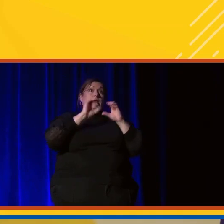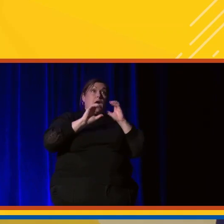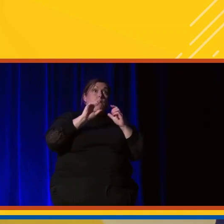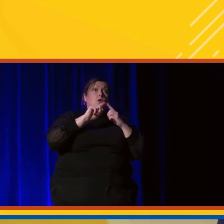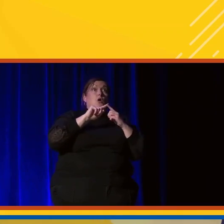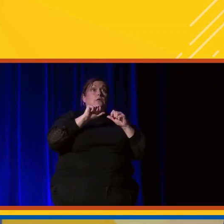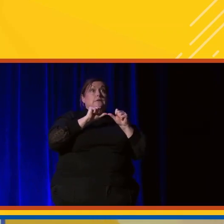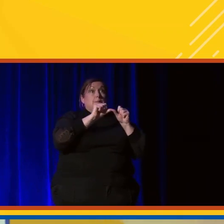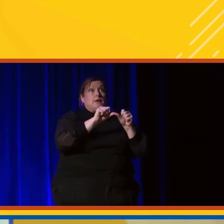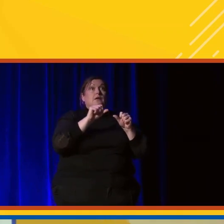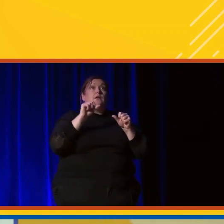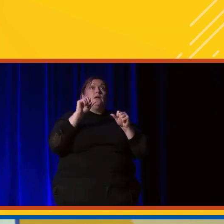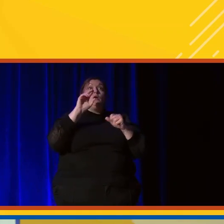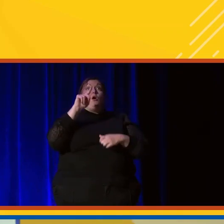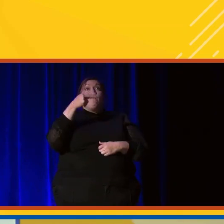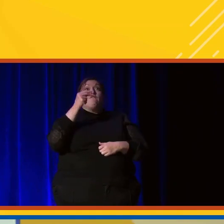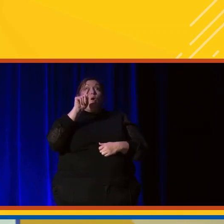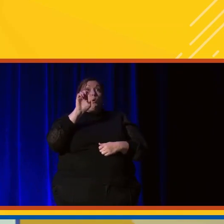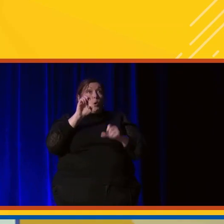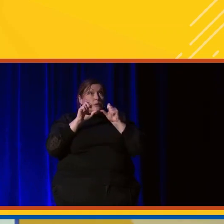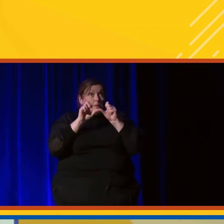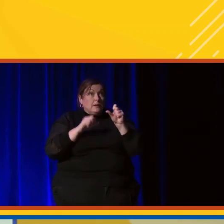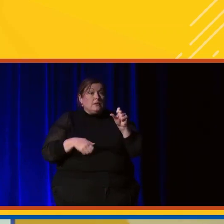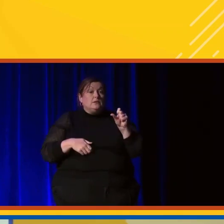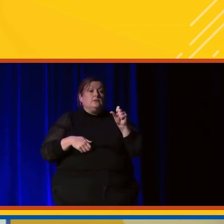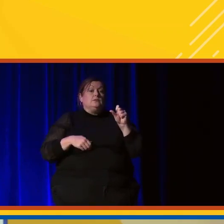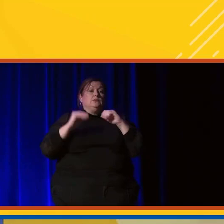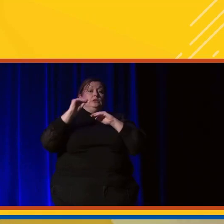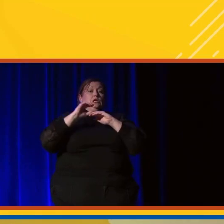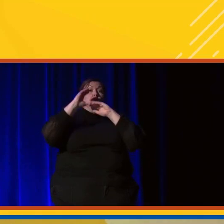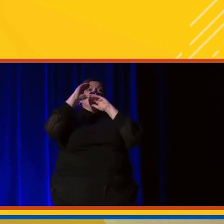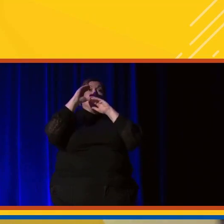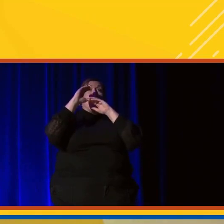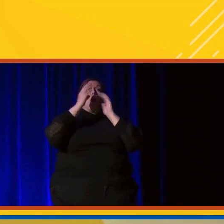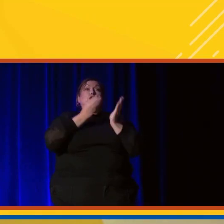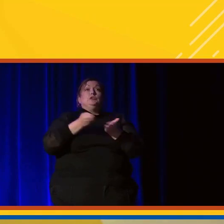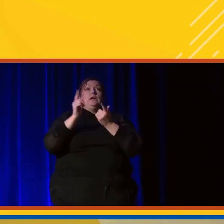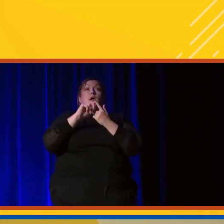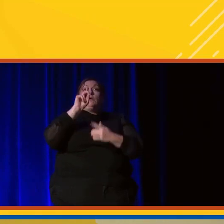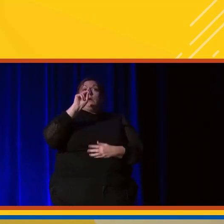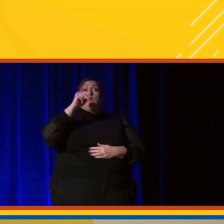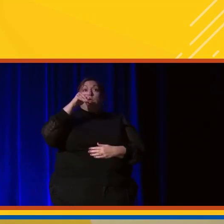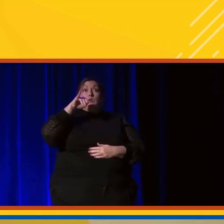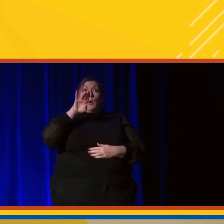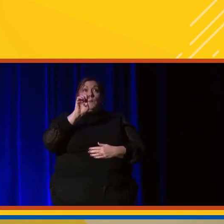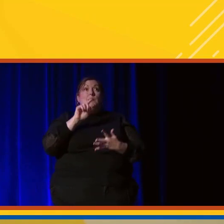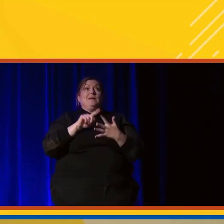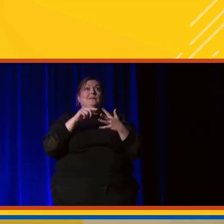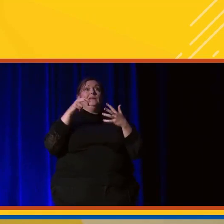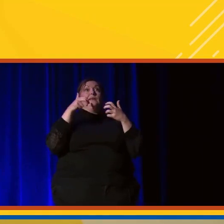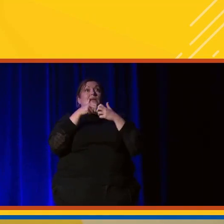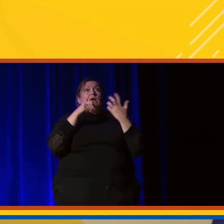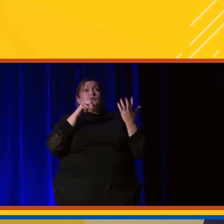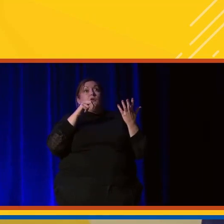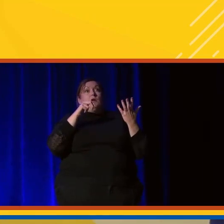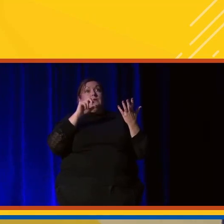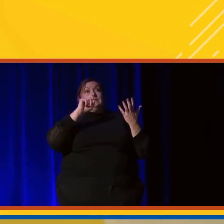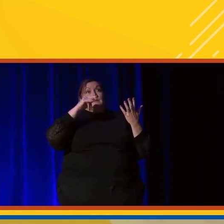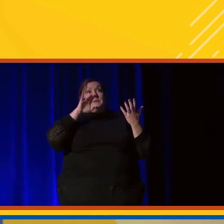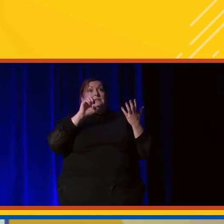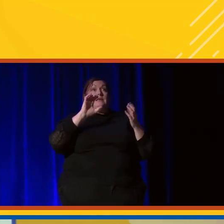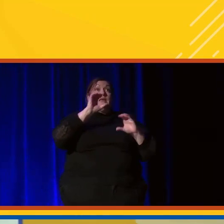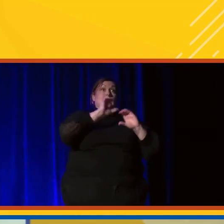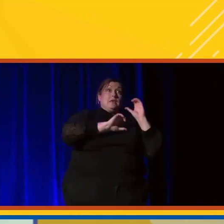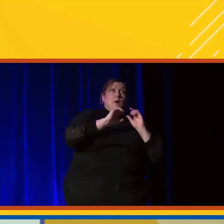photostability. You'll see things like charge carrier doping, electronic species. You'll see things like chemical, thermal,